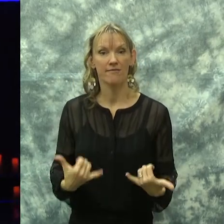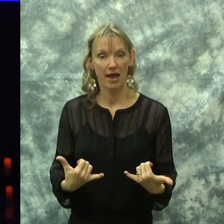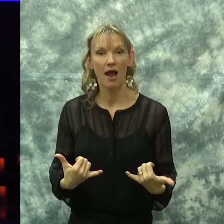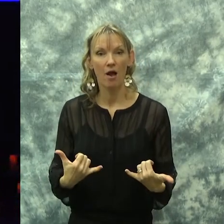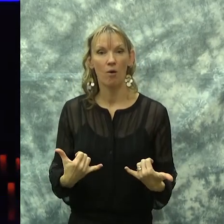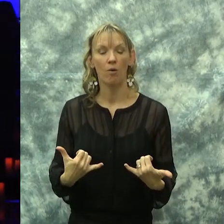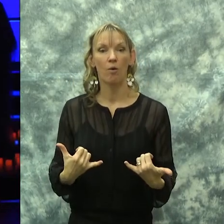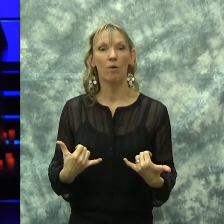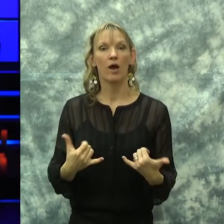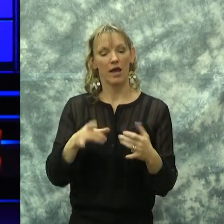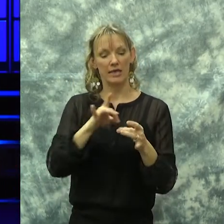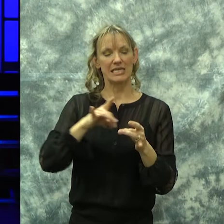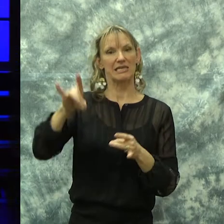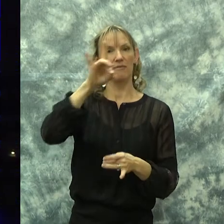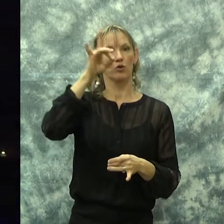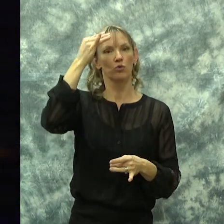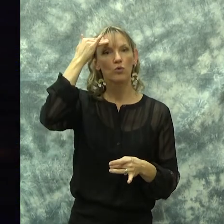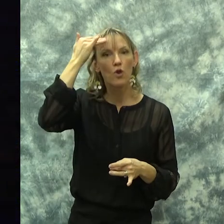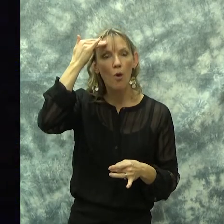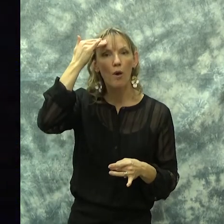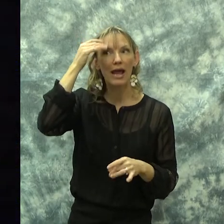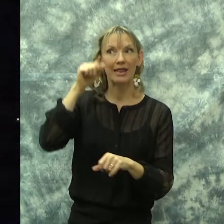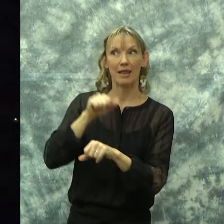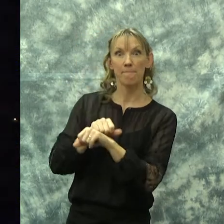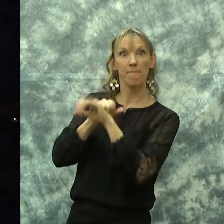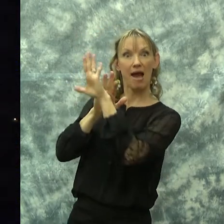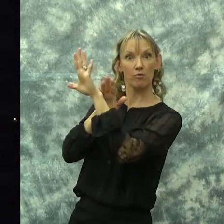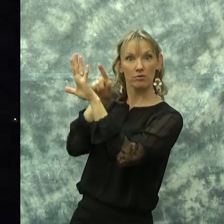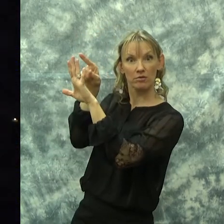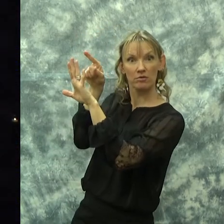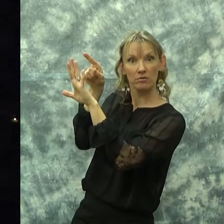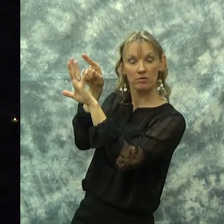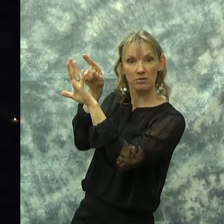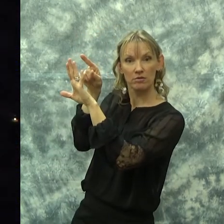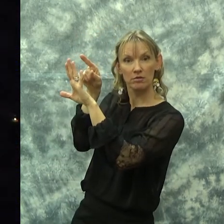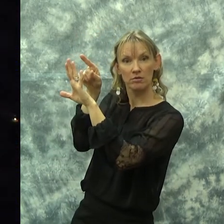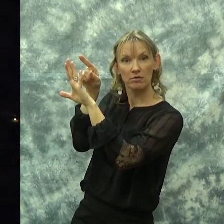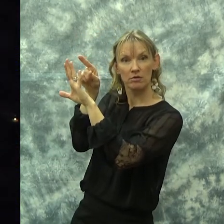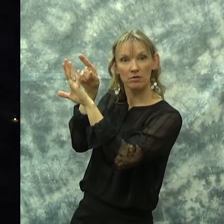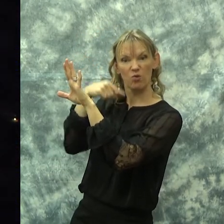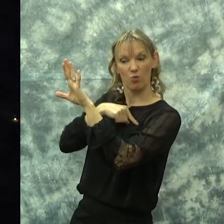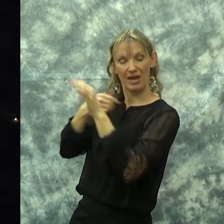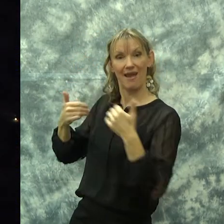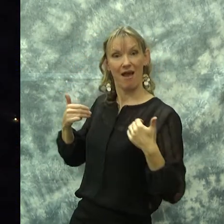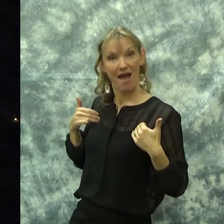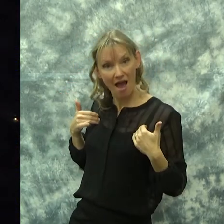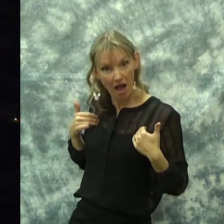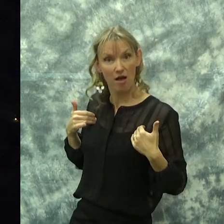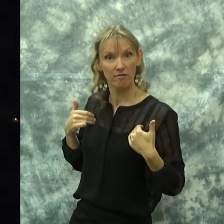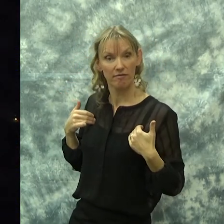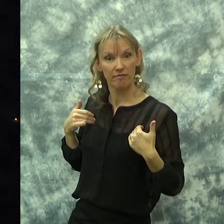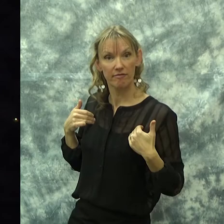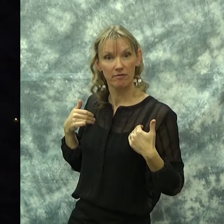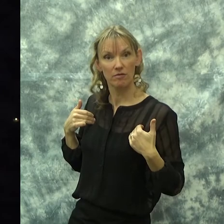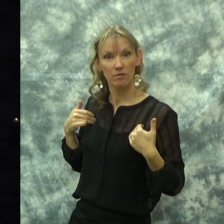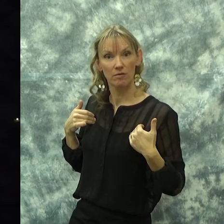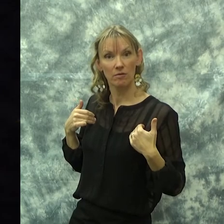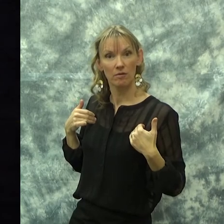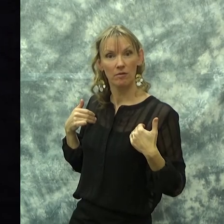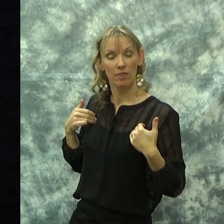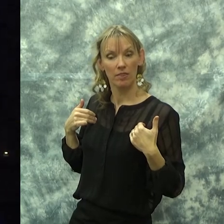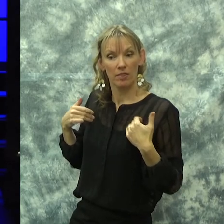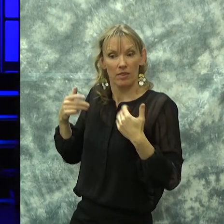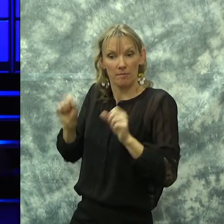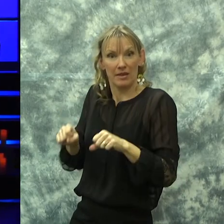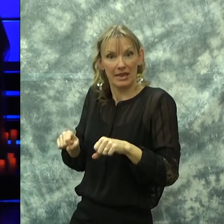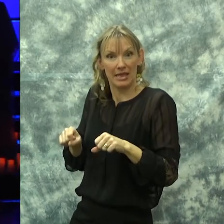now. And this spiritual knowing, this mountaintop that we have the gift of